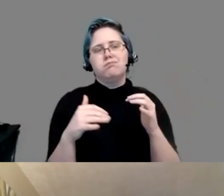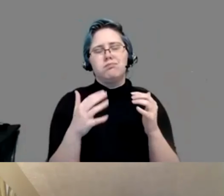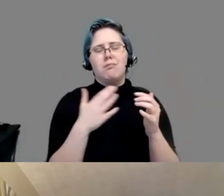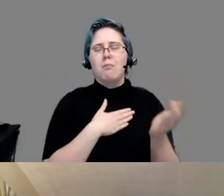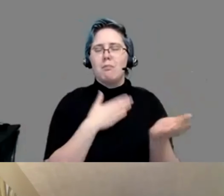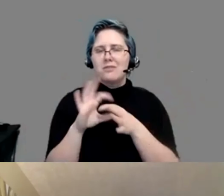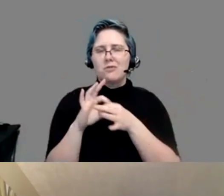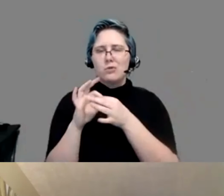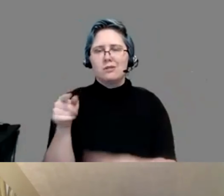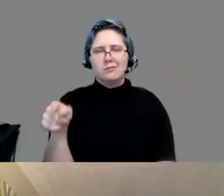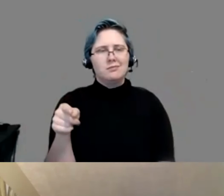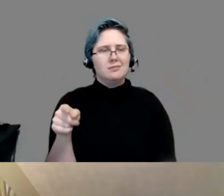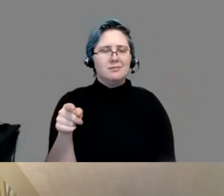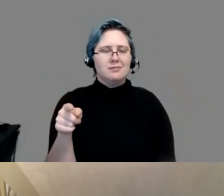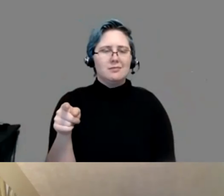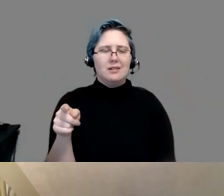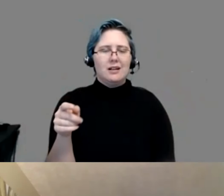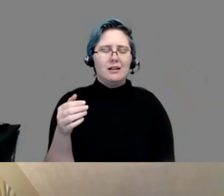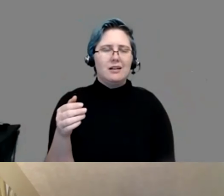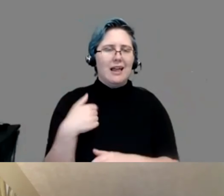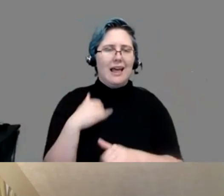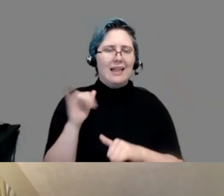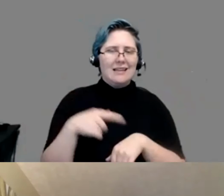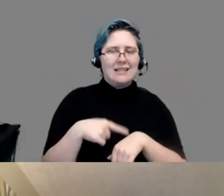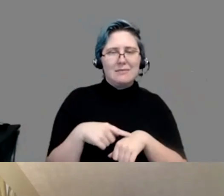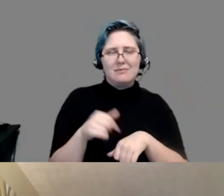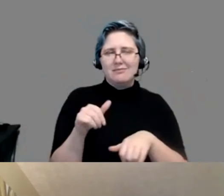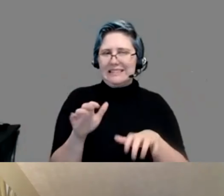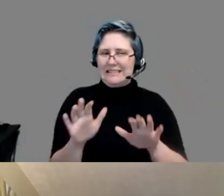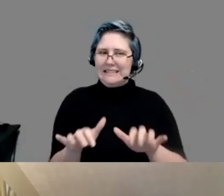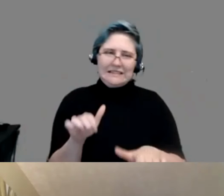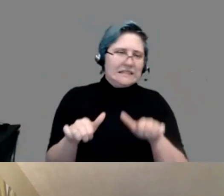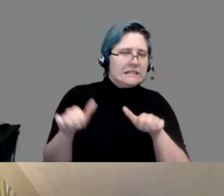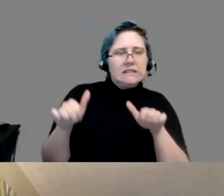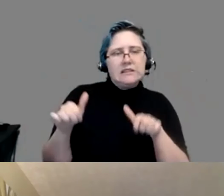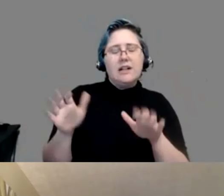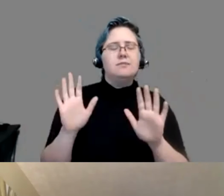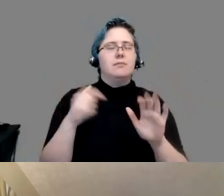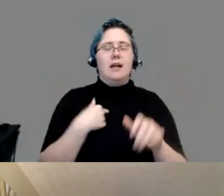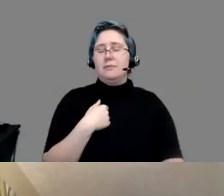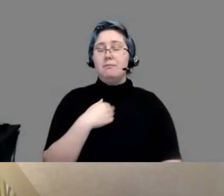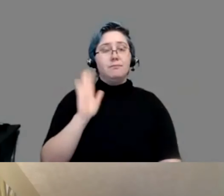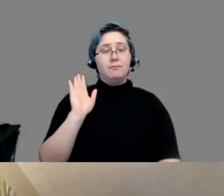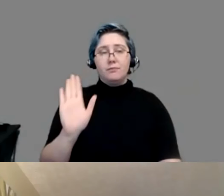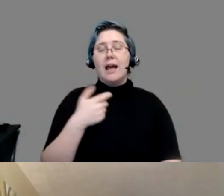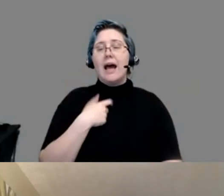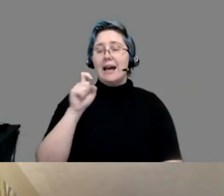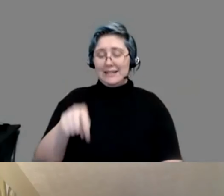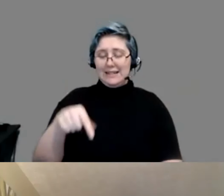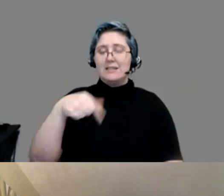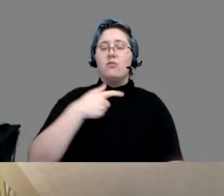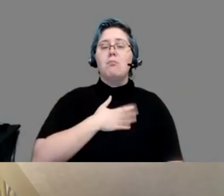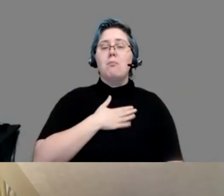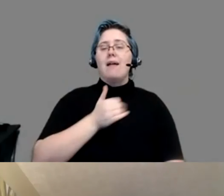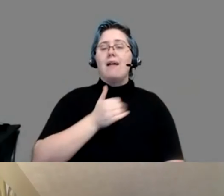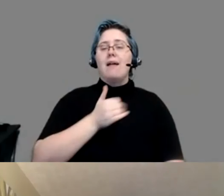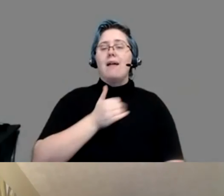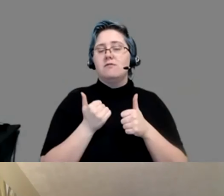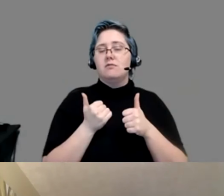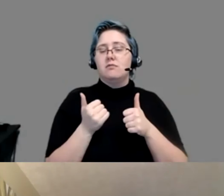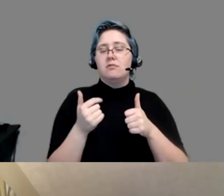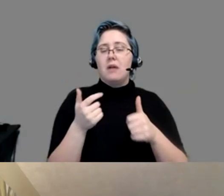service coordinator that I had at the time was unsure about it, but I said, this is what I need in my life, and I